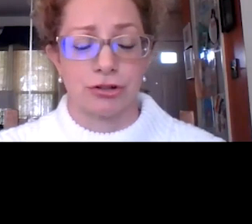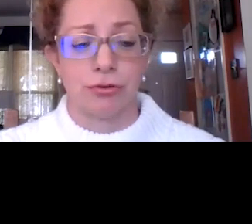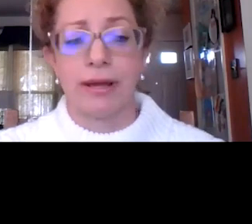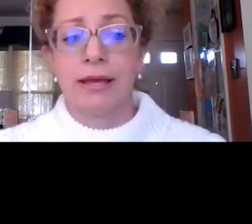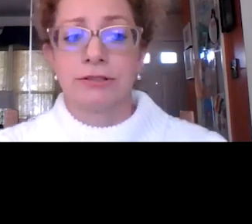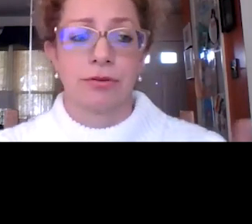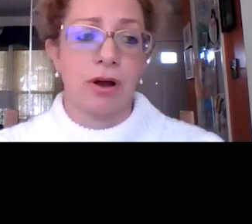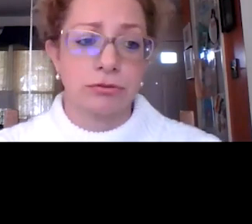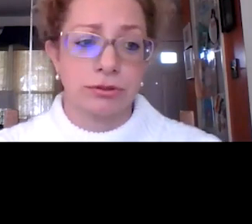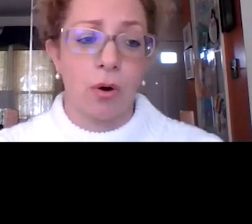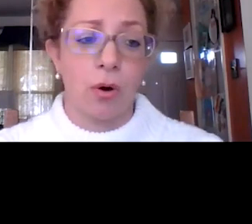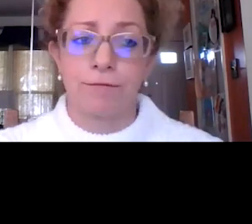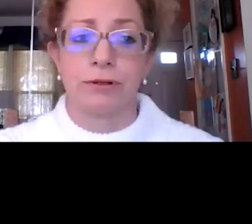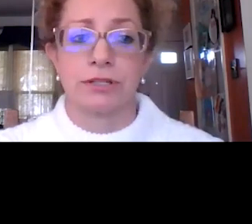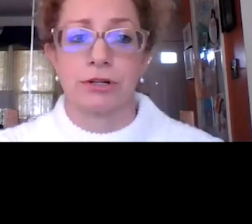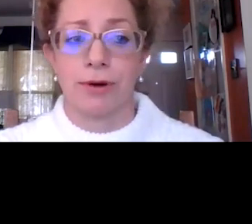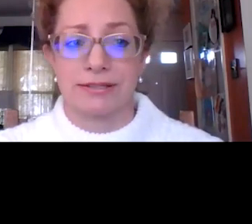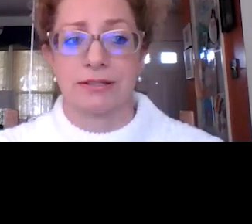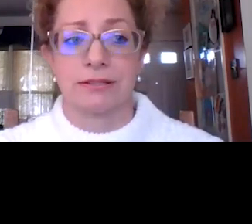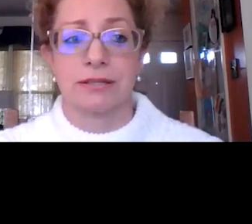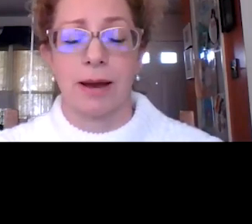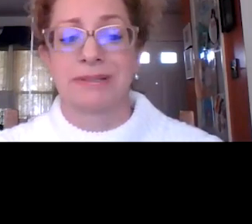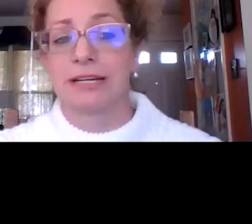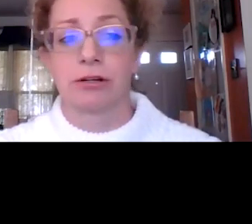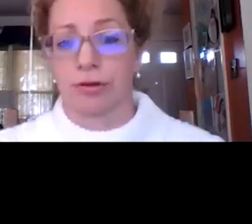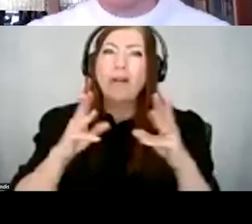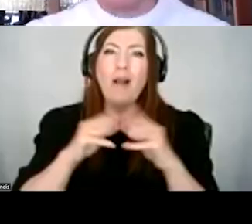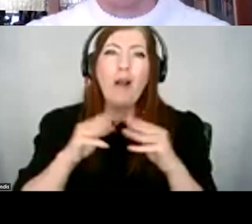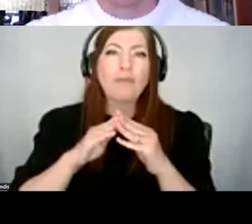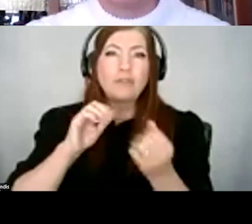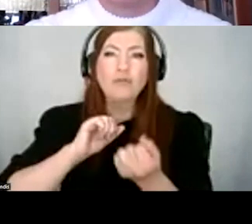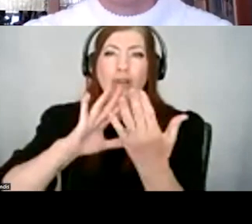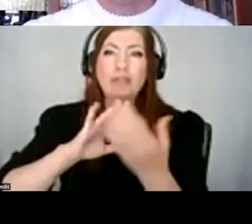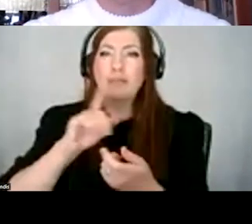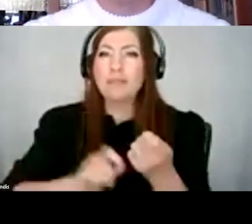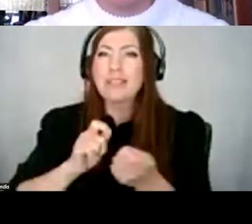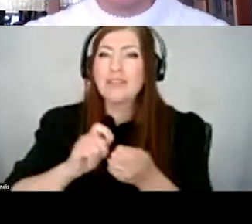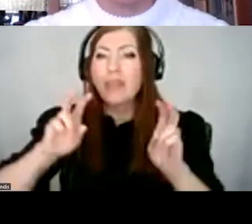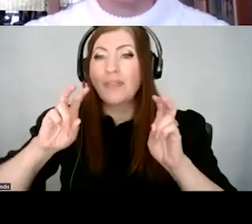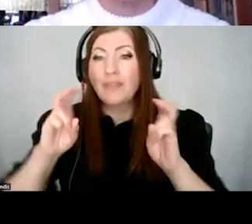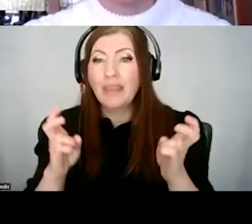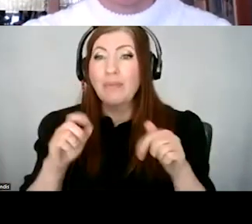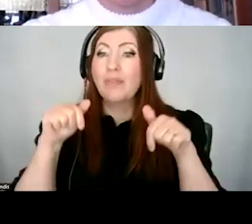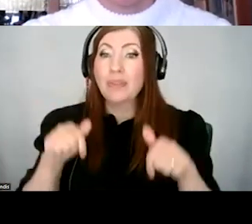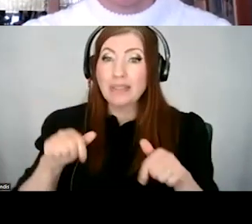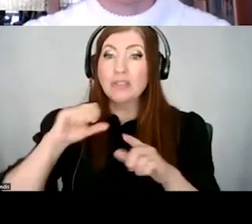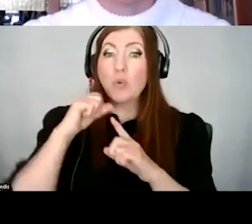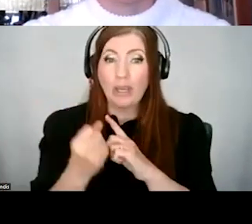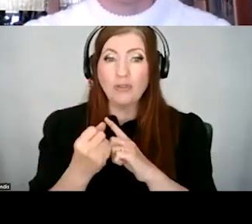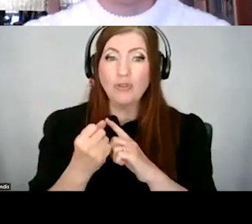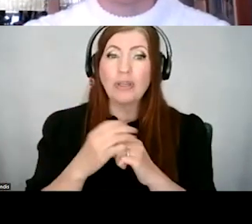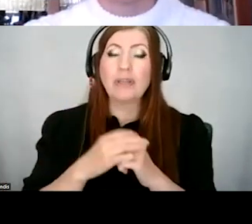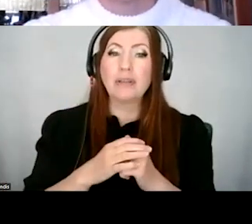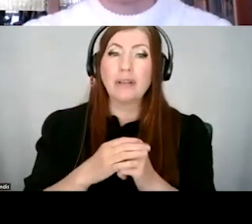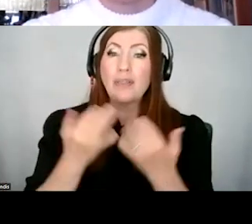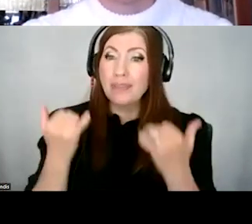that issue. So the whole conference addresses a particular theme. In this case,